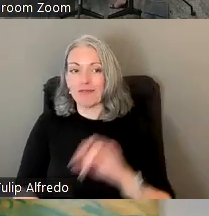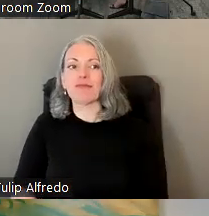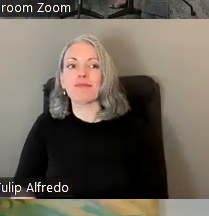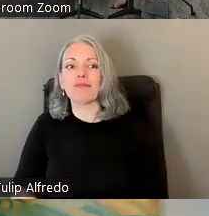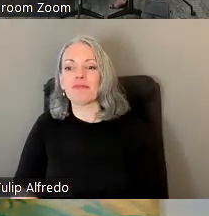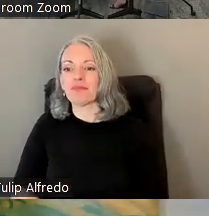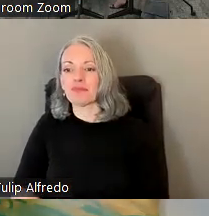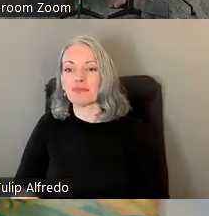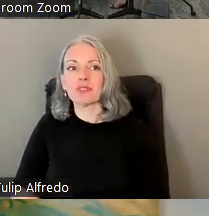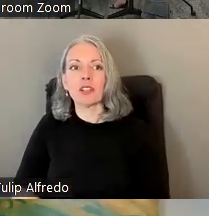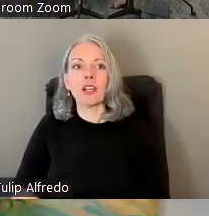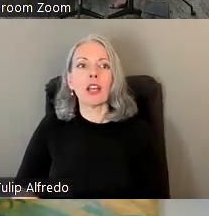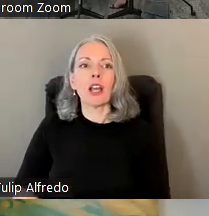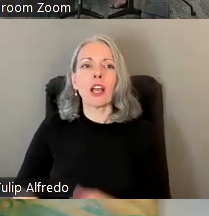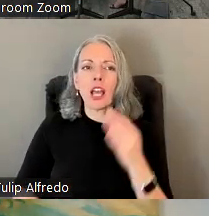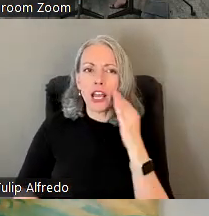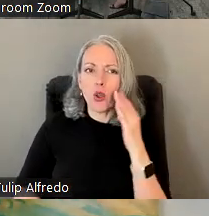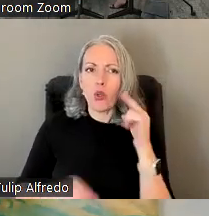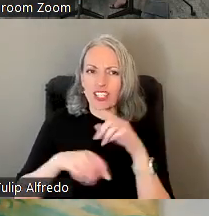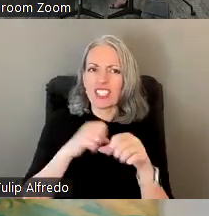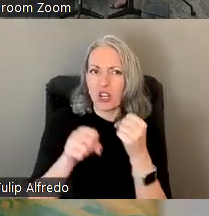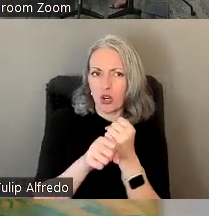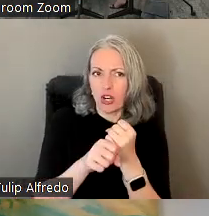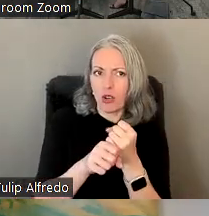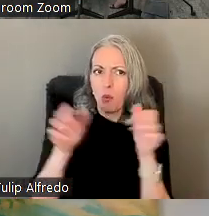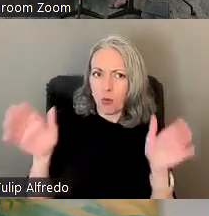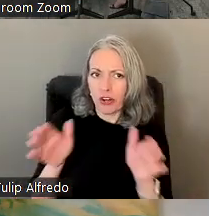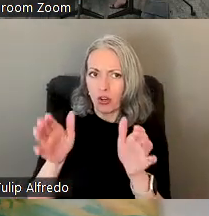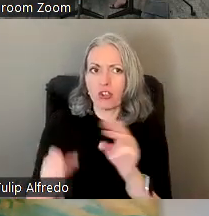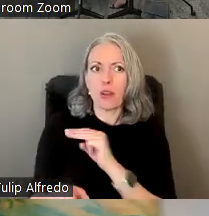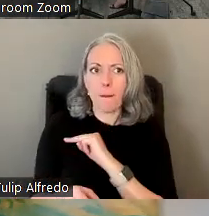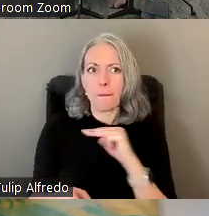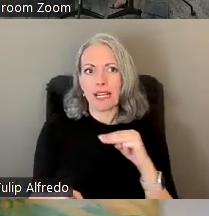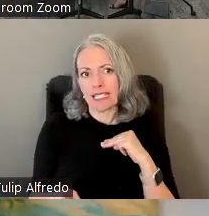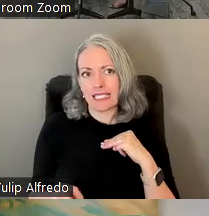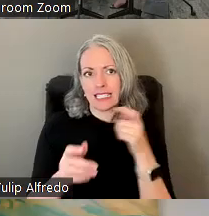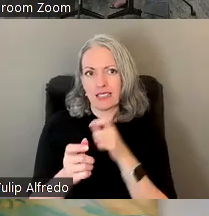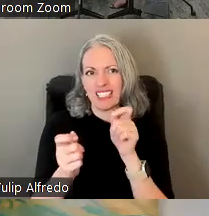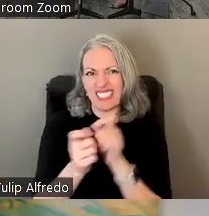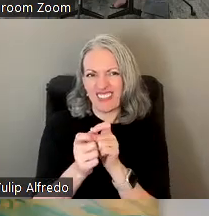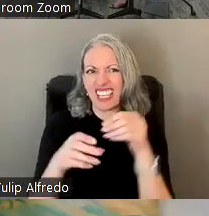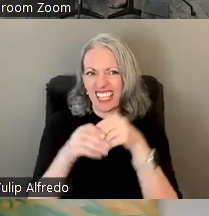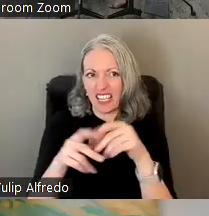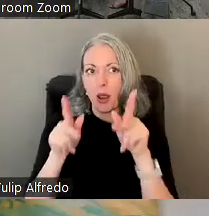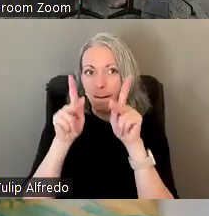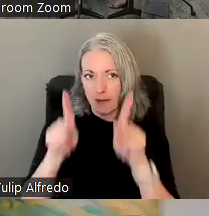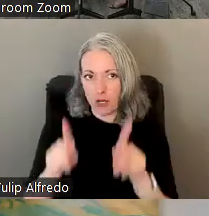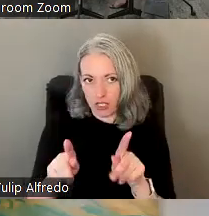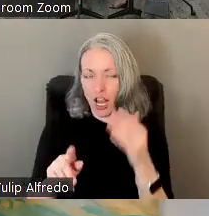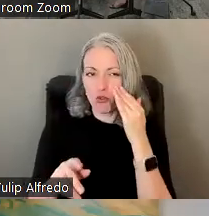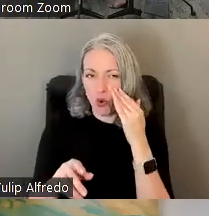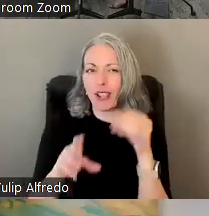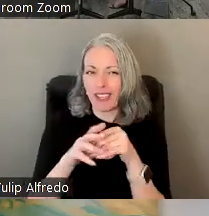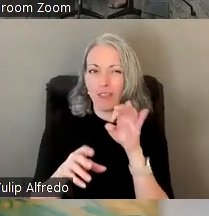Lynn had discussed maybe, because I know this year we've been kind of encouraging members to attend particular meetings in person, and I know we did that in